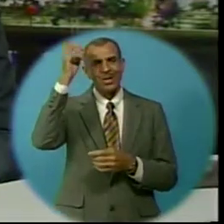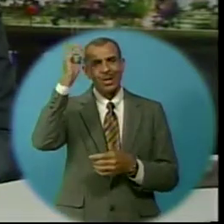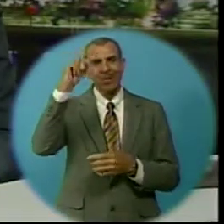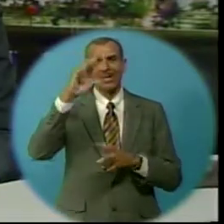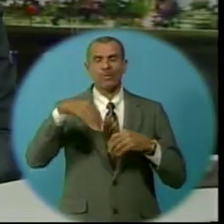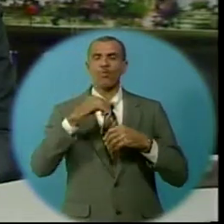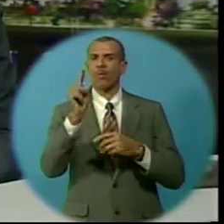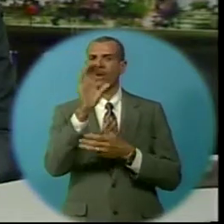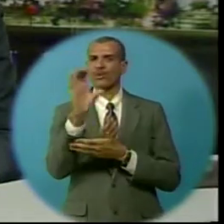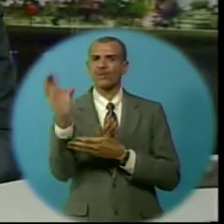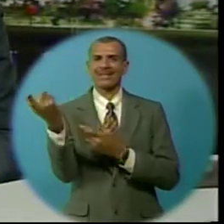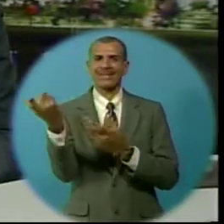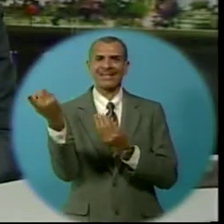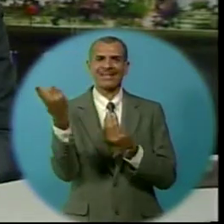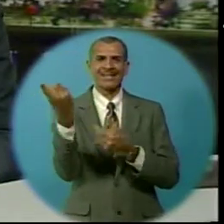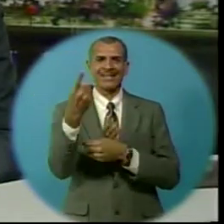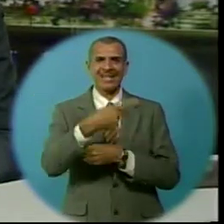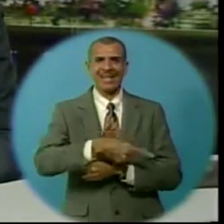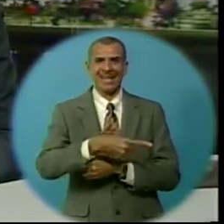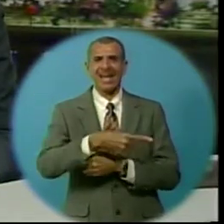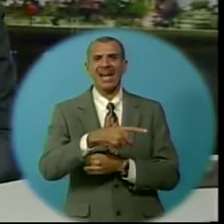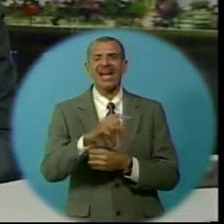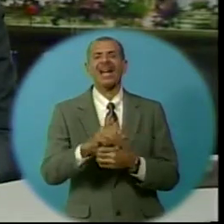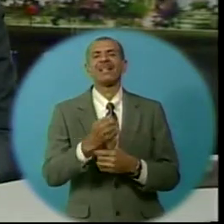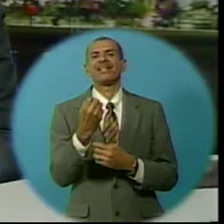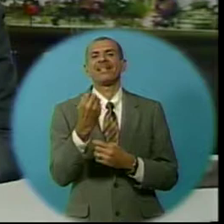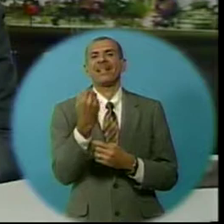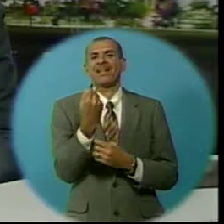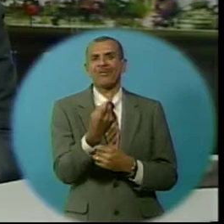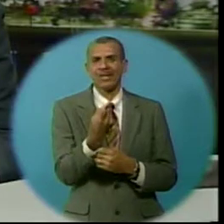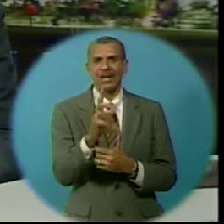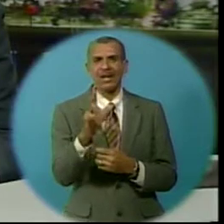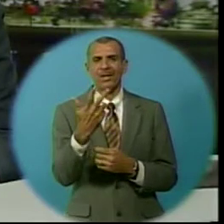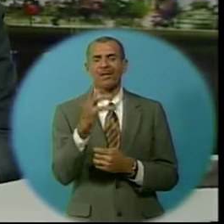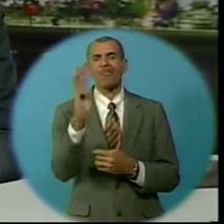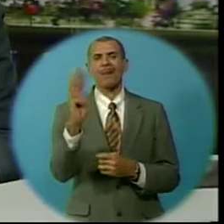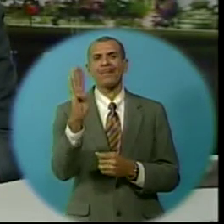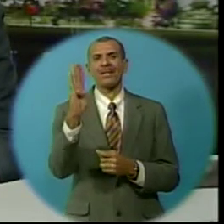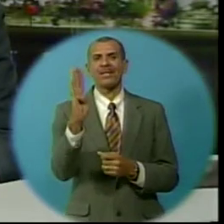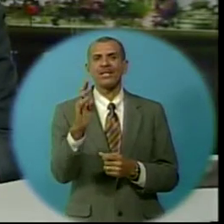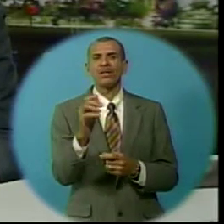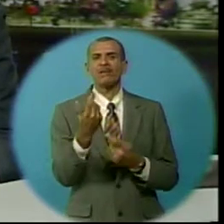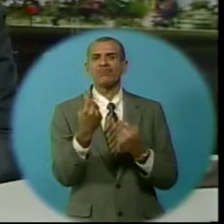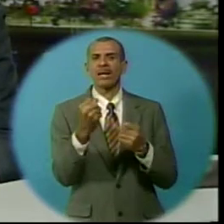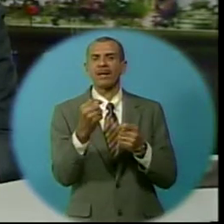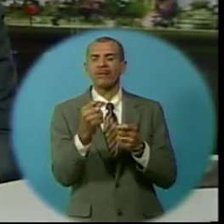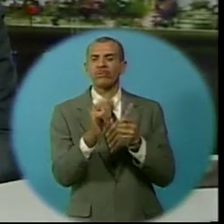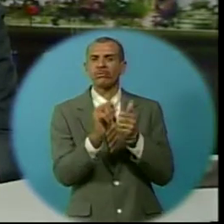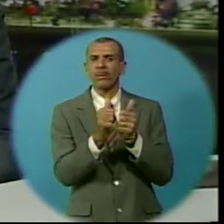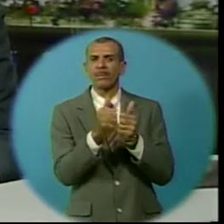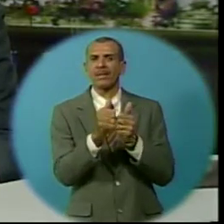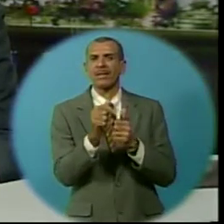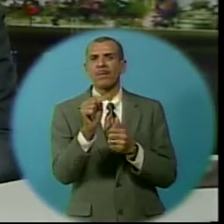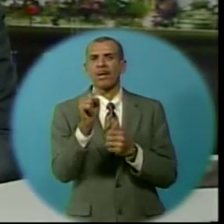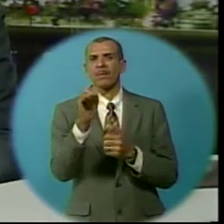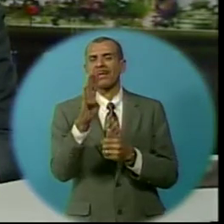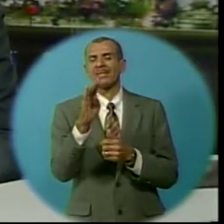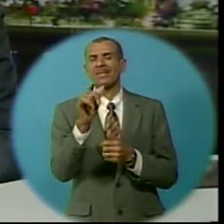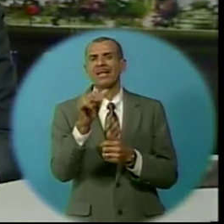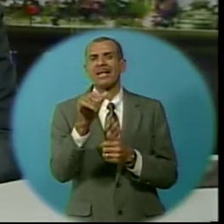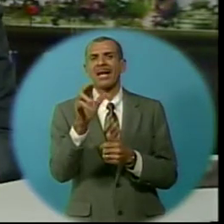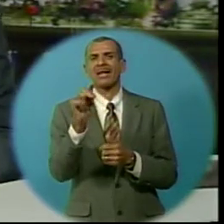century today for the Nurse 11 and in the third Barbados trial match for the upcoming WICB Nagico Super